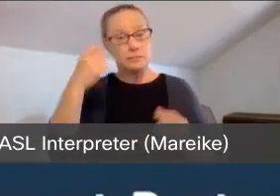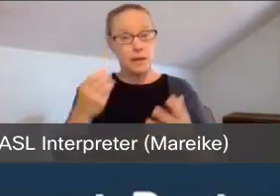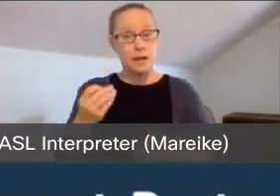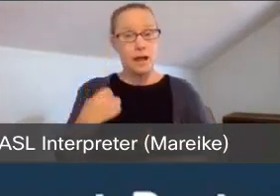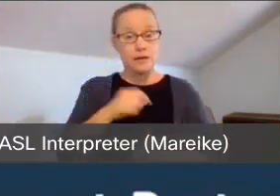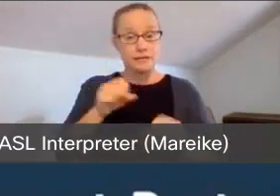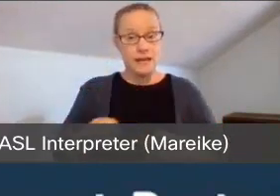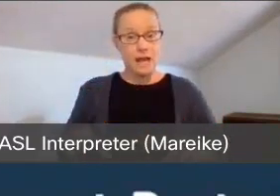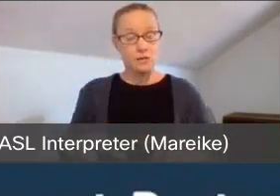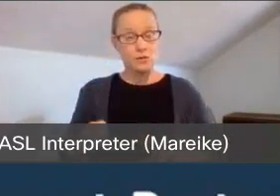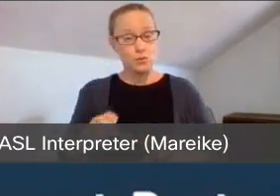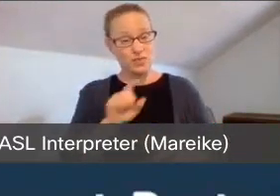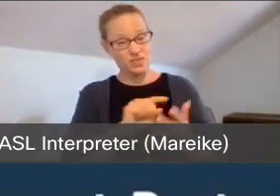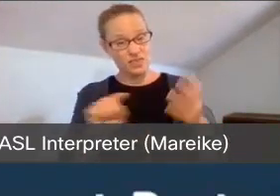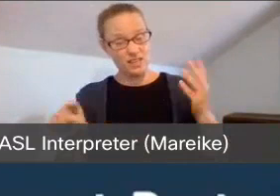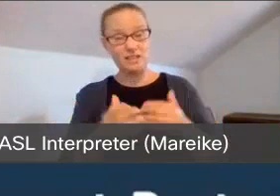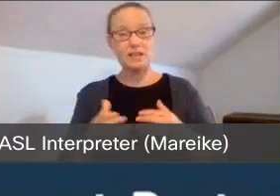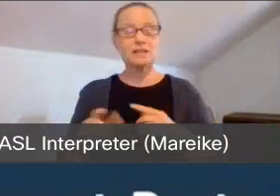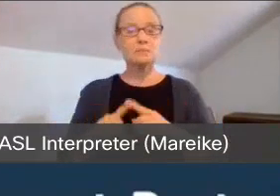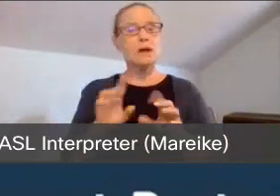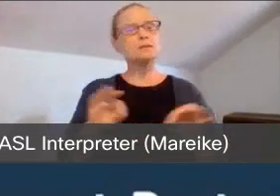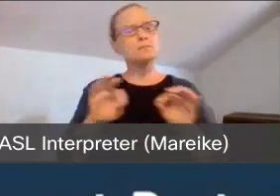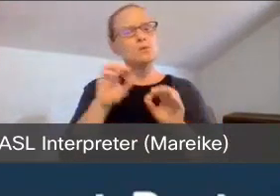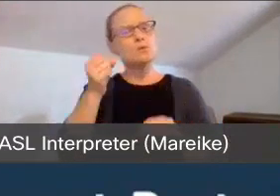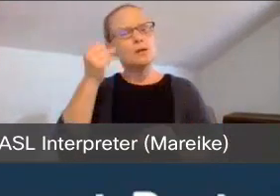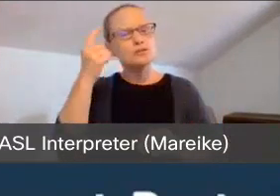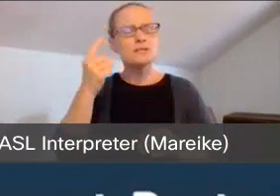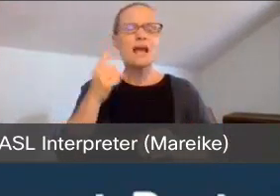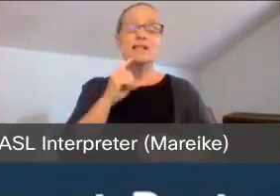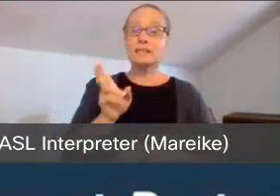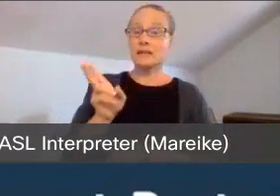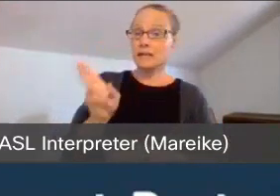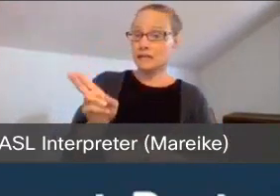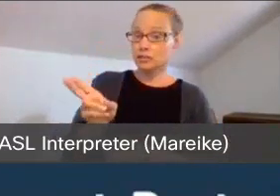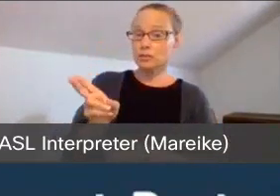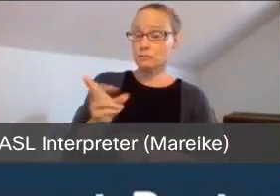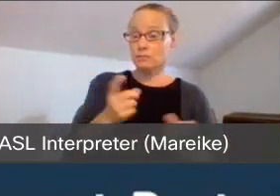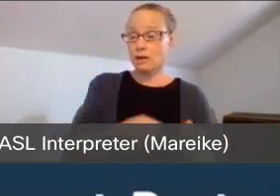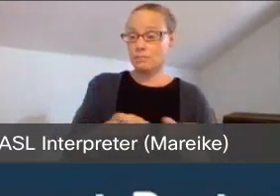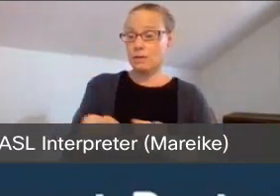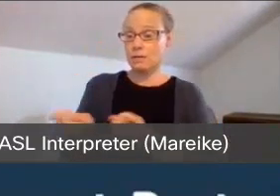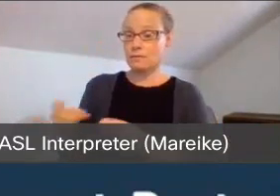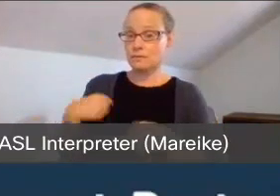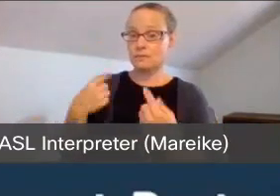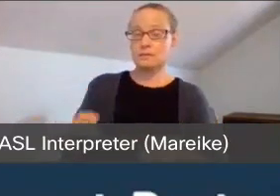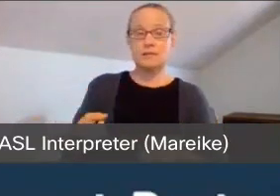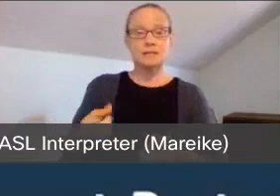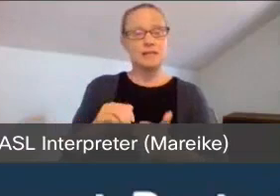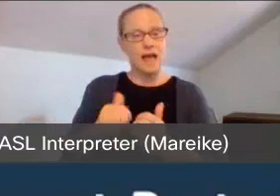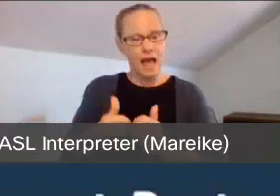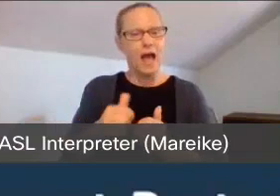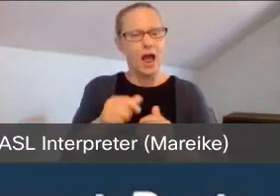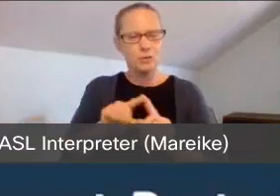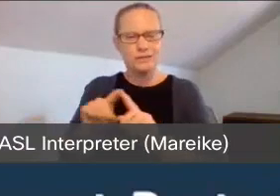do a lot of these things, but it's also important to understand sort of the history and the background of how a lot of these things came to